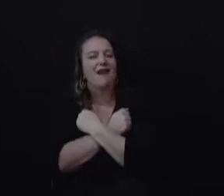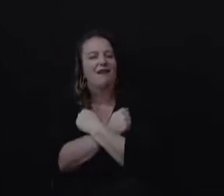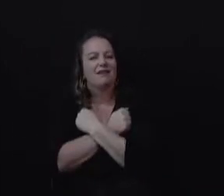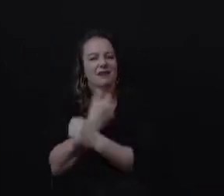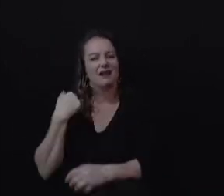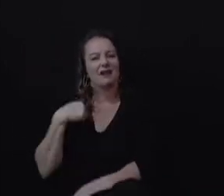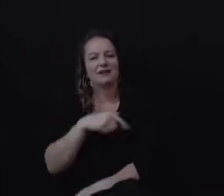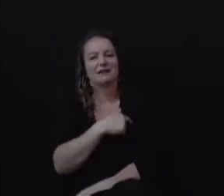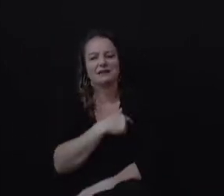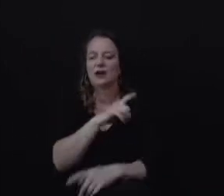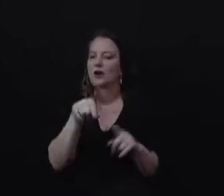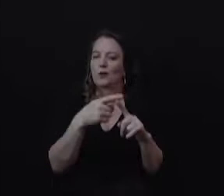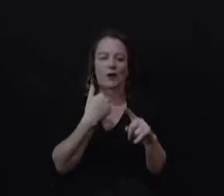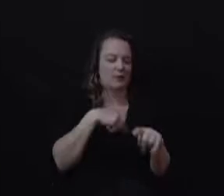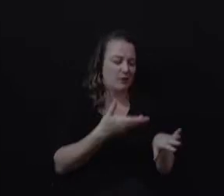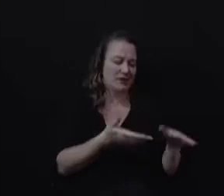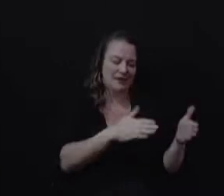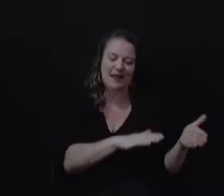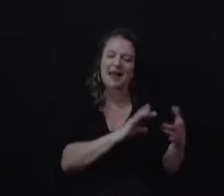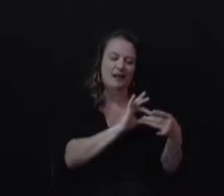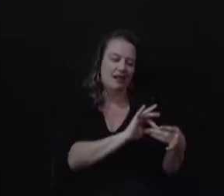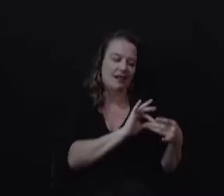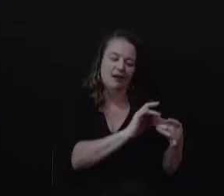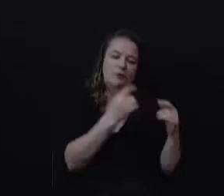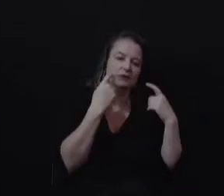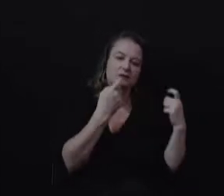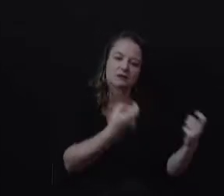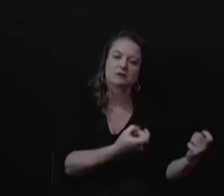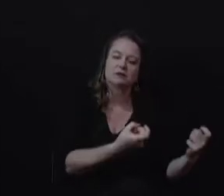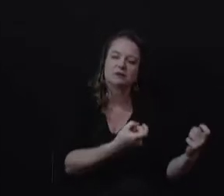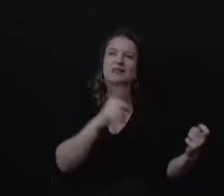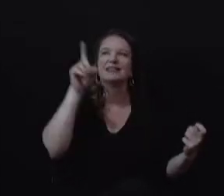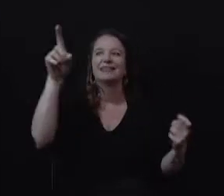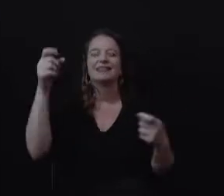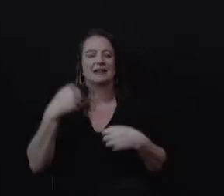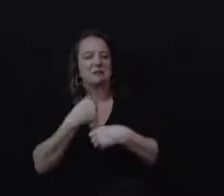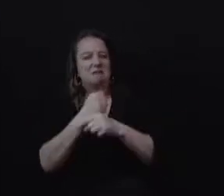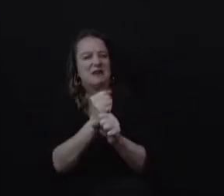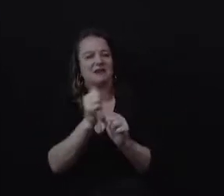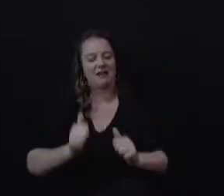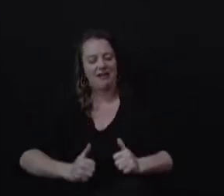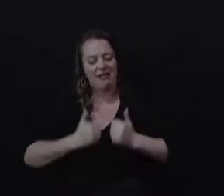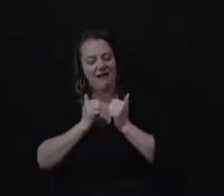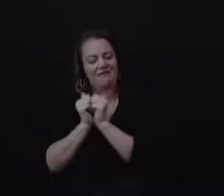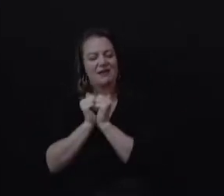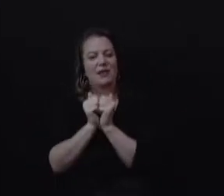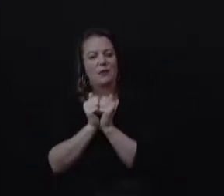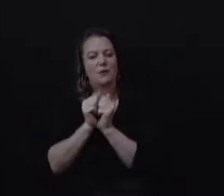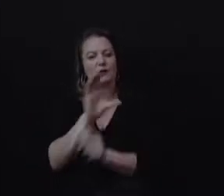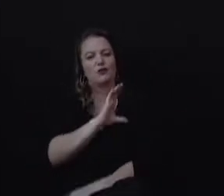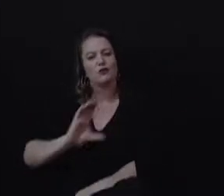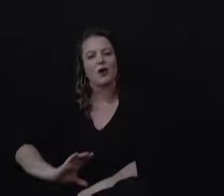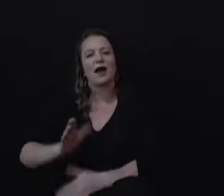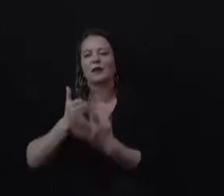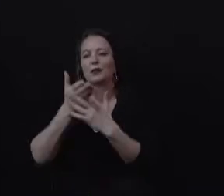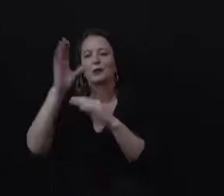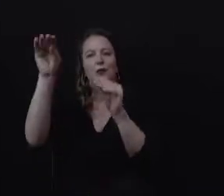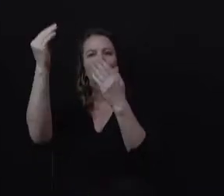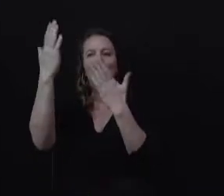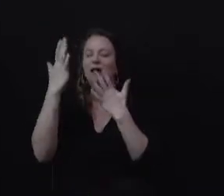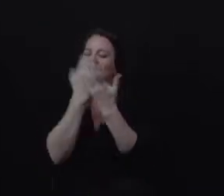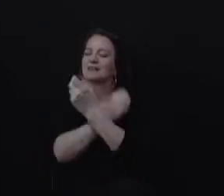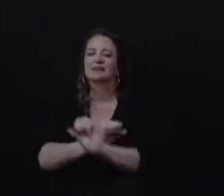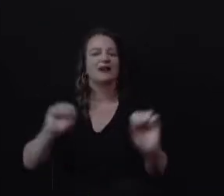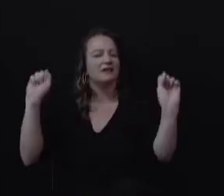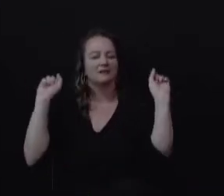even when we were dead in our trespasses, made us alive together with Christ. By grace you have been saved,